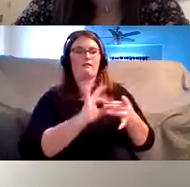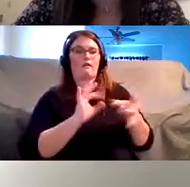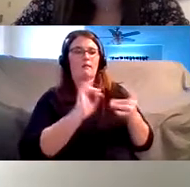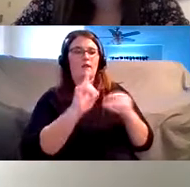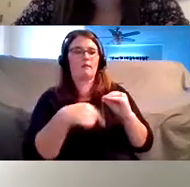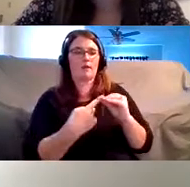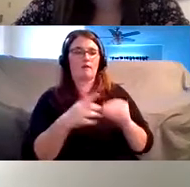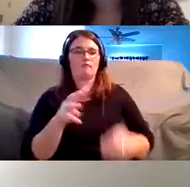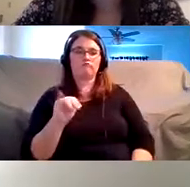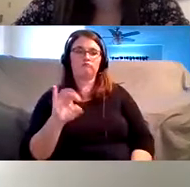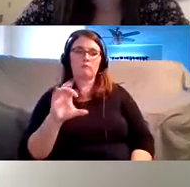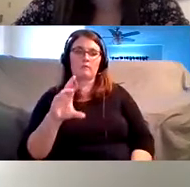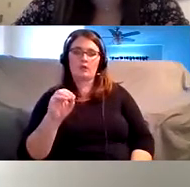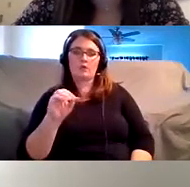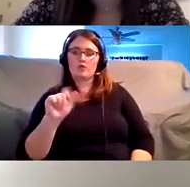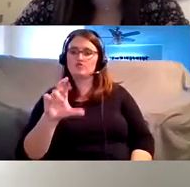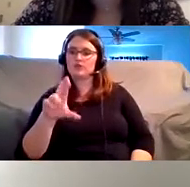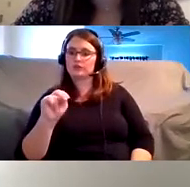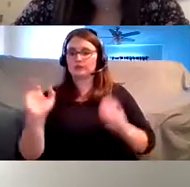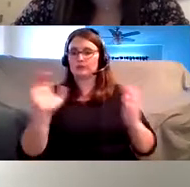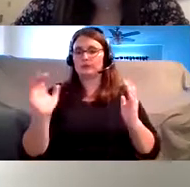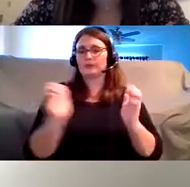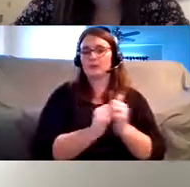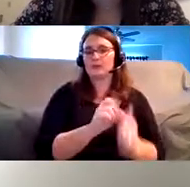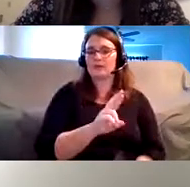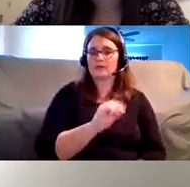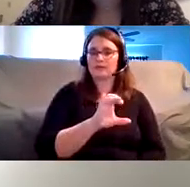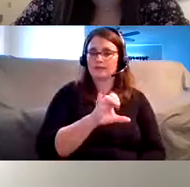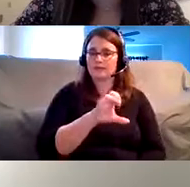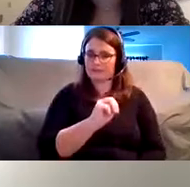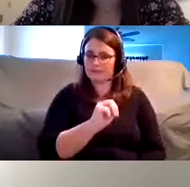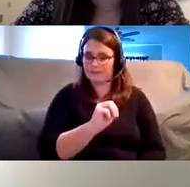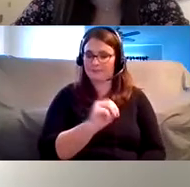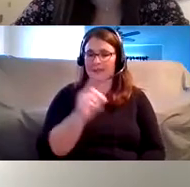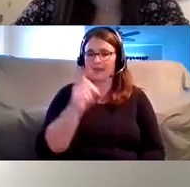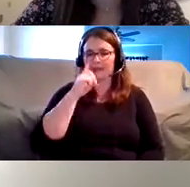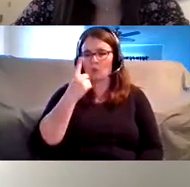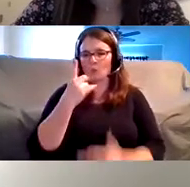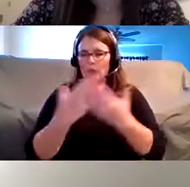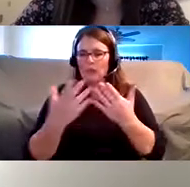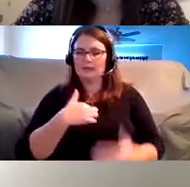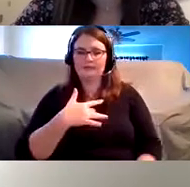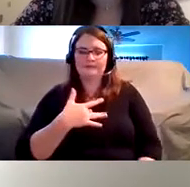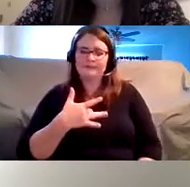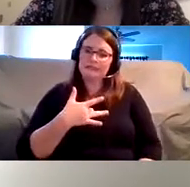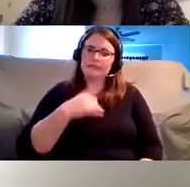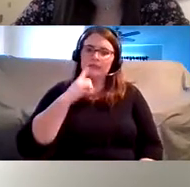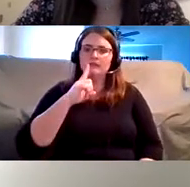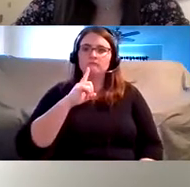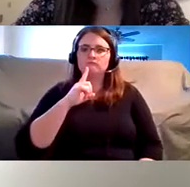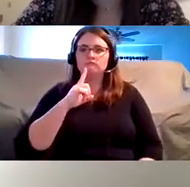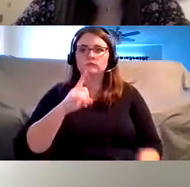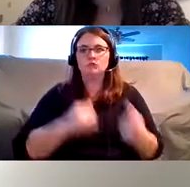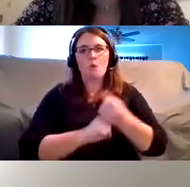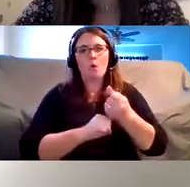think one of the things that I feel, and I think is pretty supported in the research around this, is